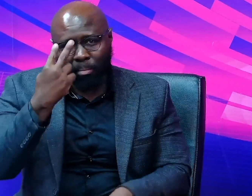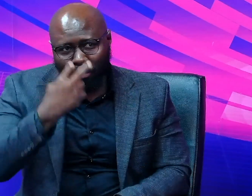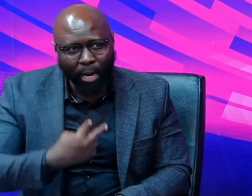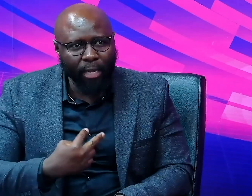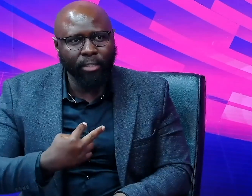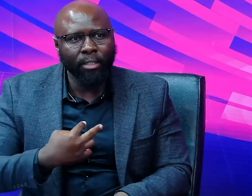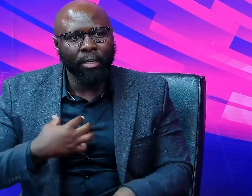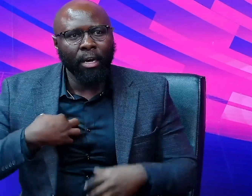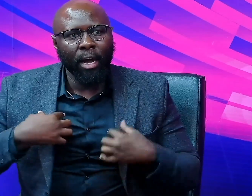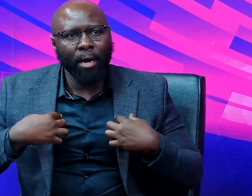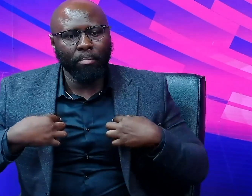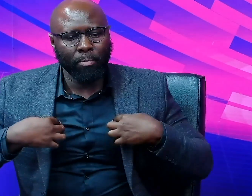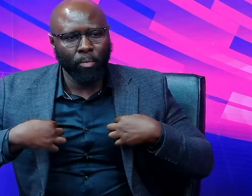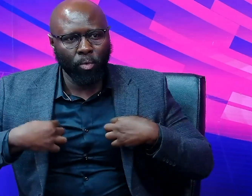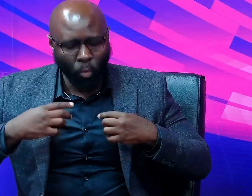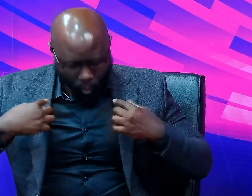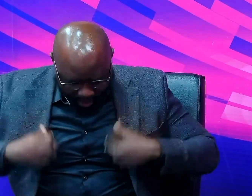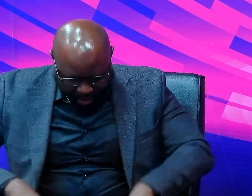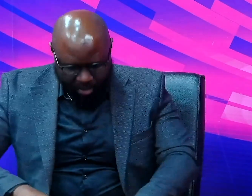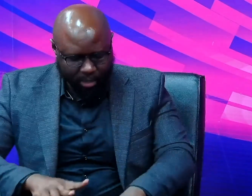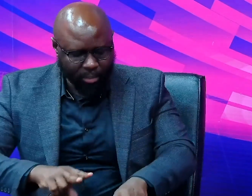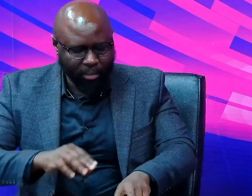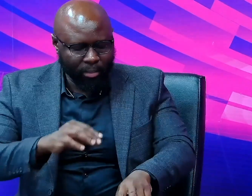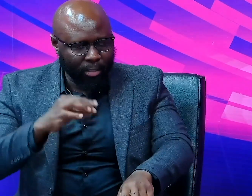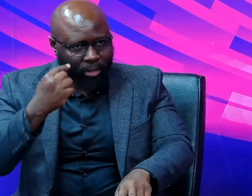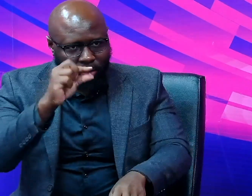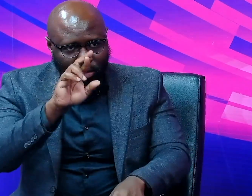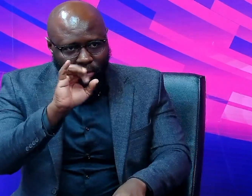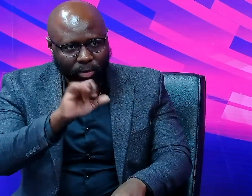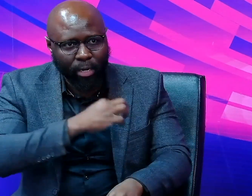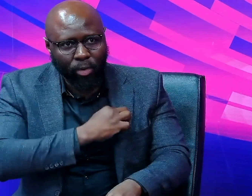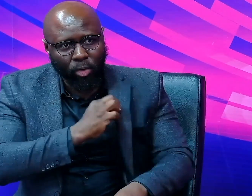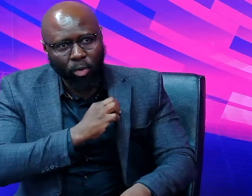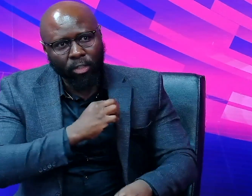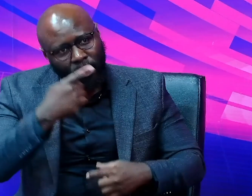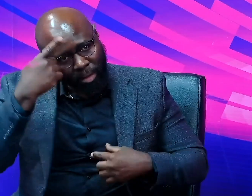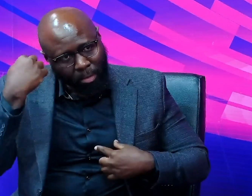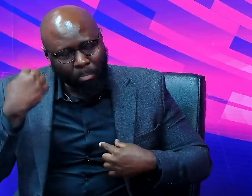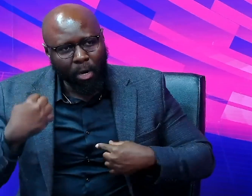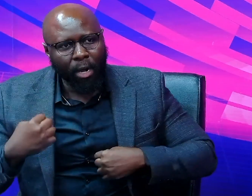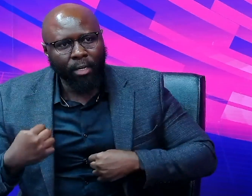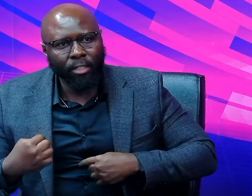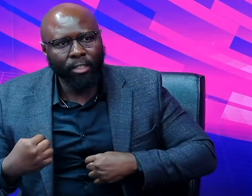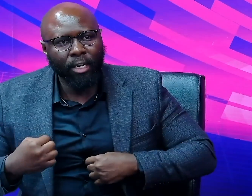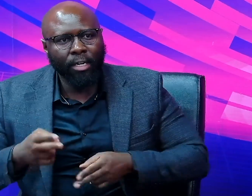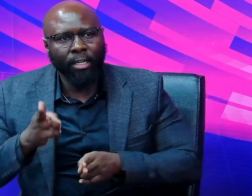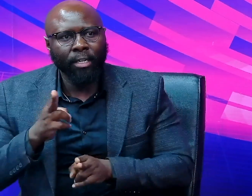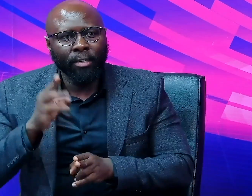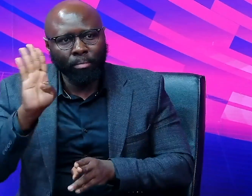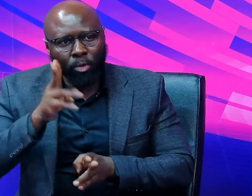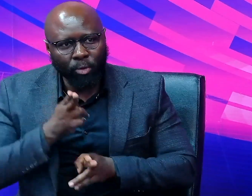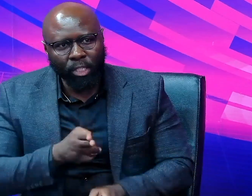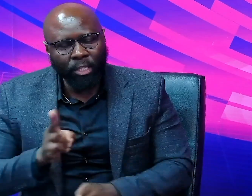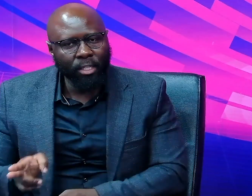So to my brothers and sisters who are visually impaired, I'm wearing a gray coat, a black